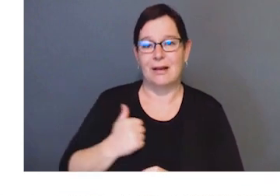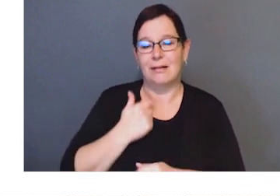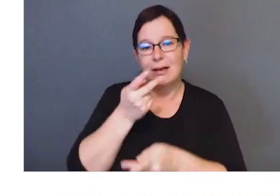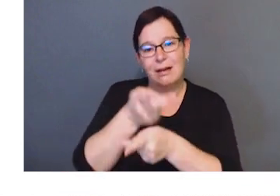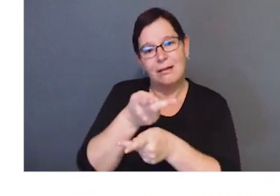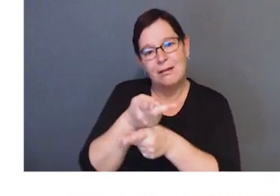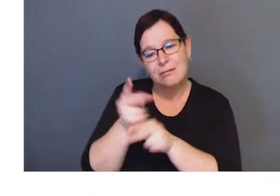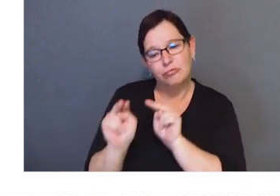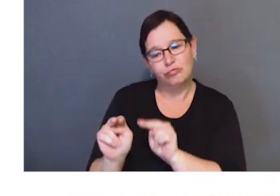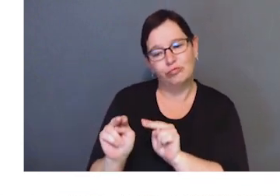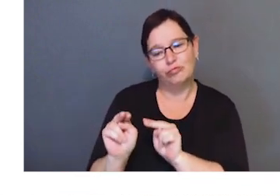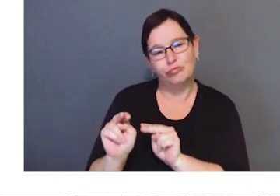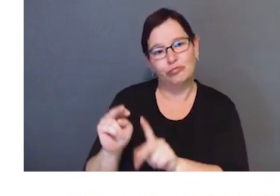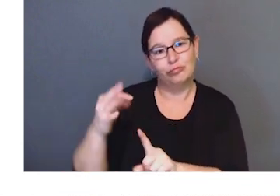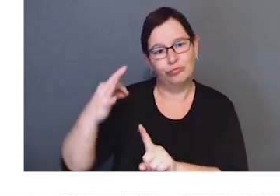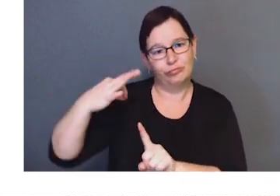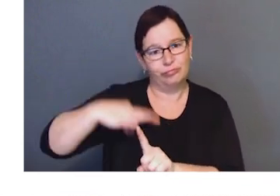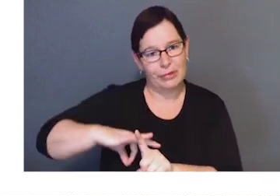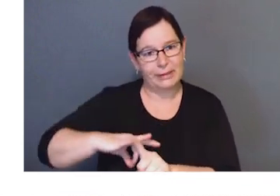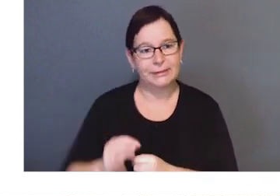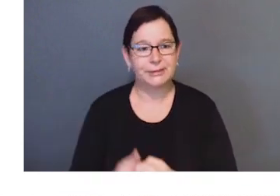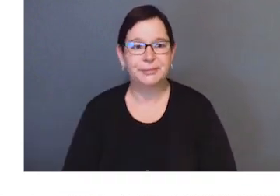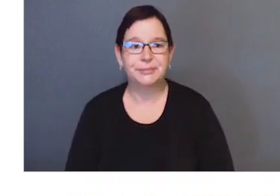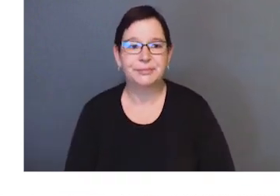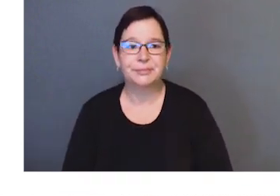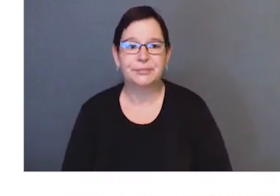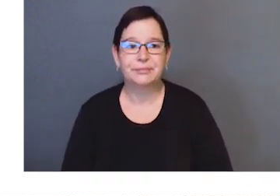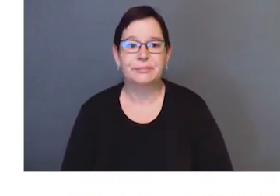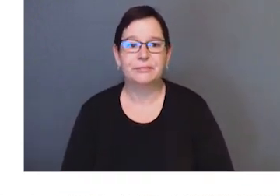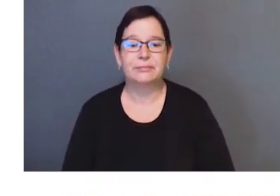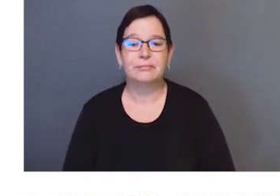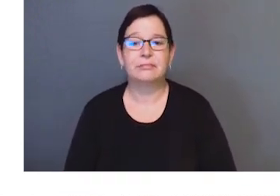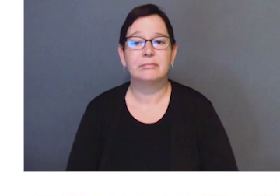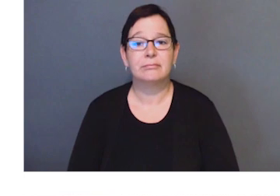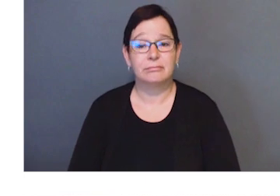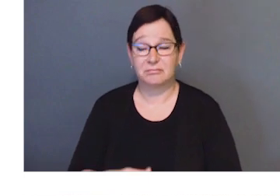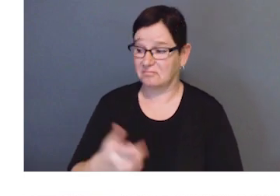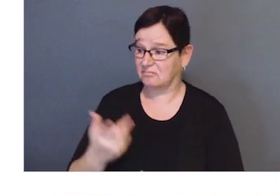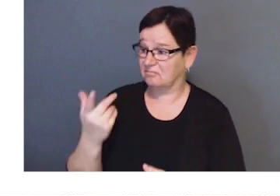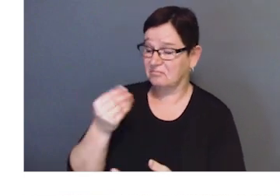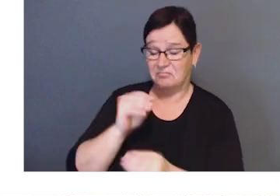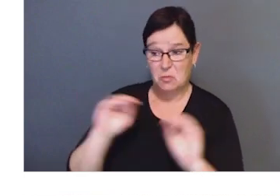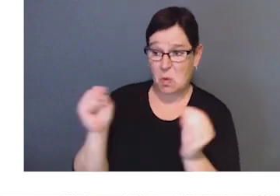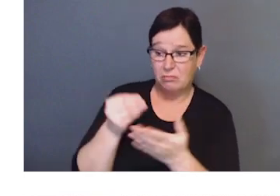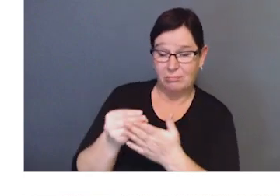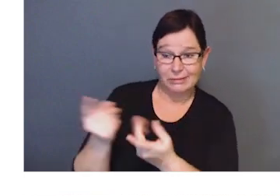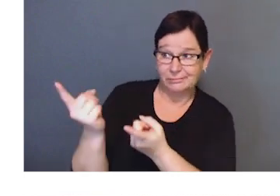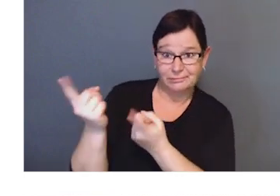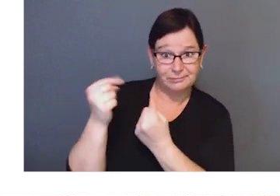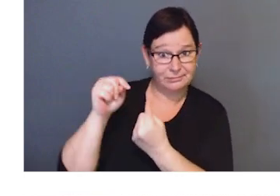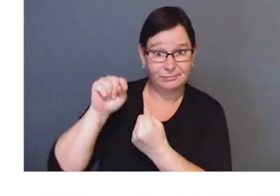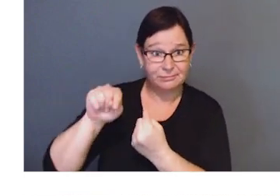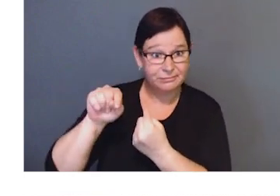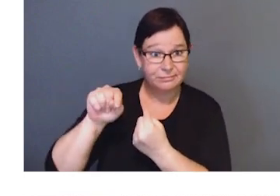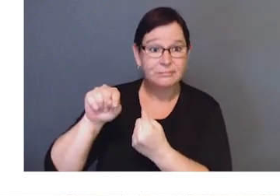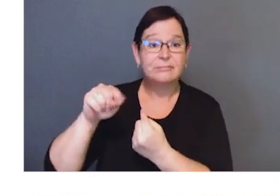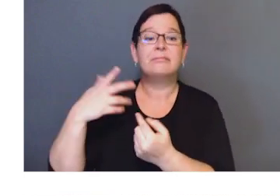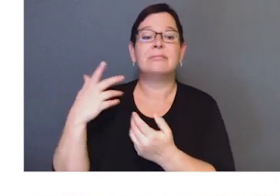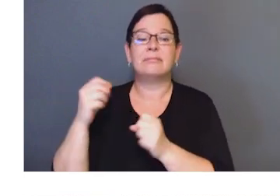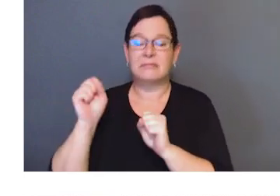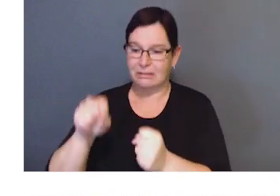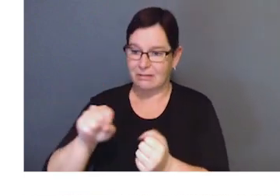Non-refundable taxes you may be able to claim, including medical expenses and the Home Accessibility Tax Credit,